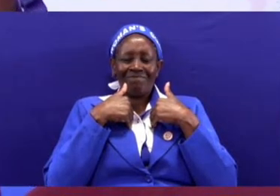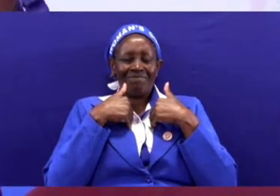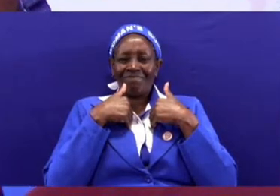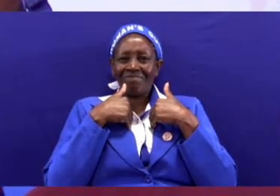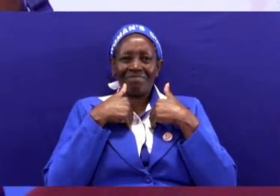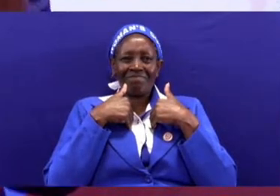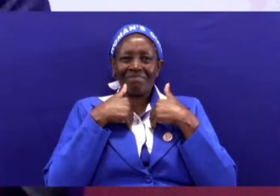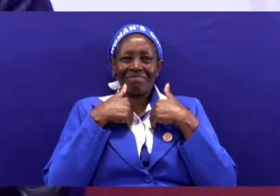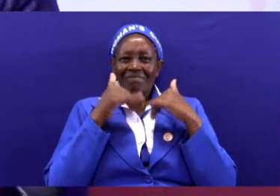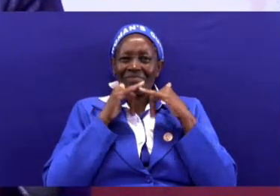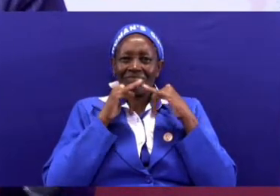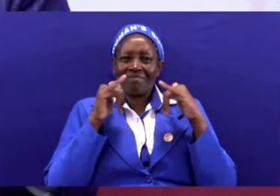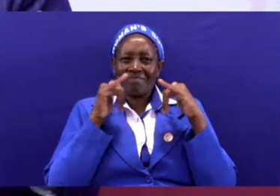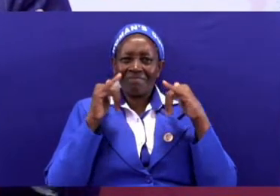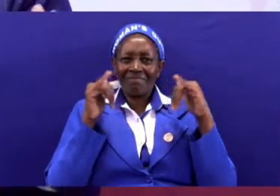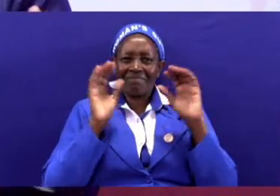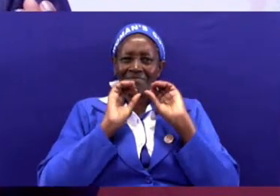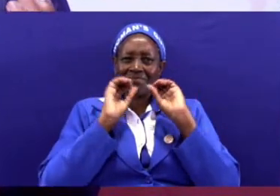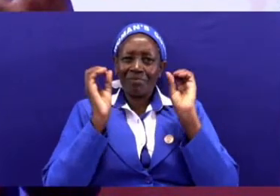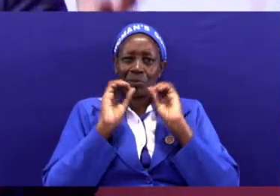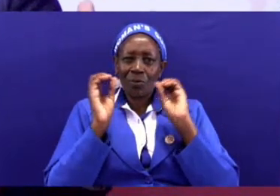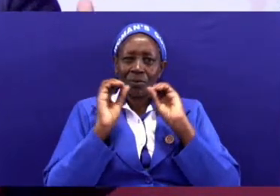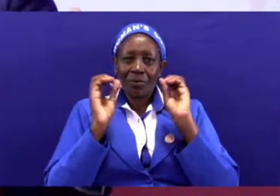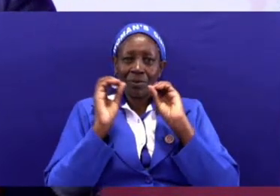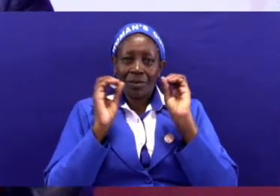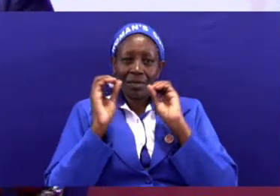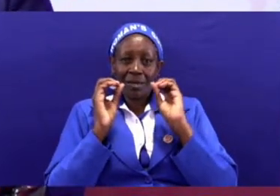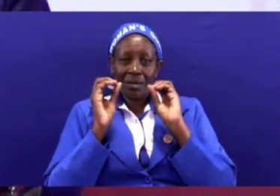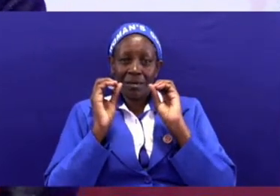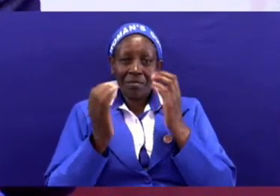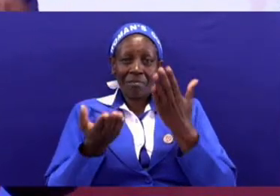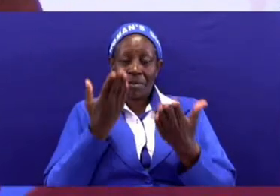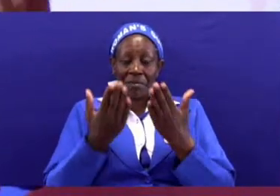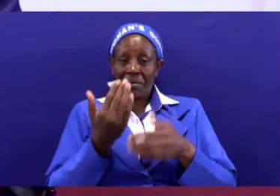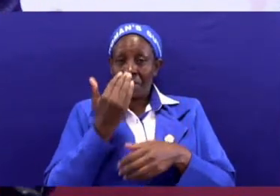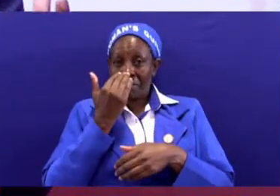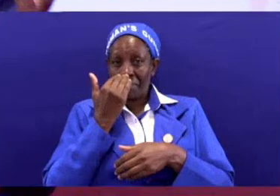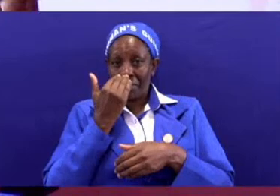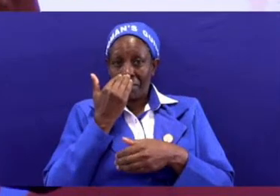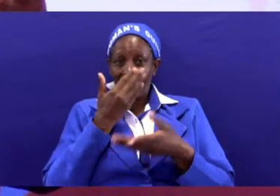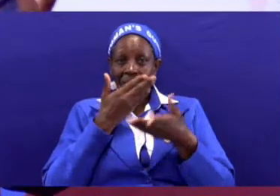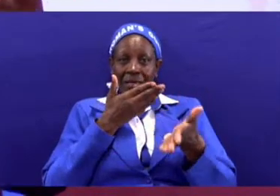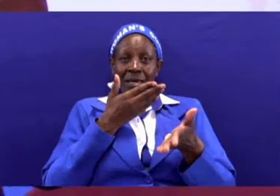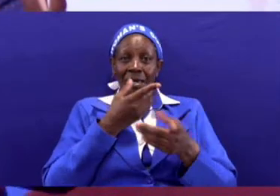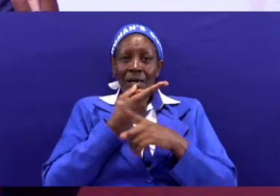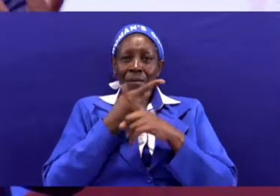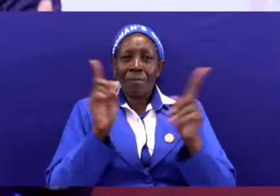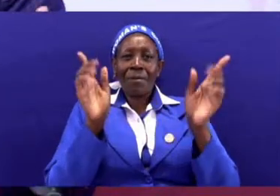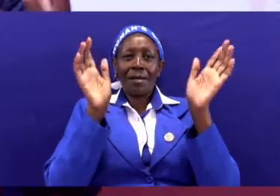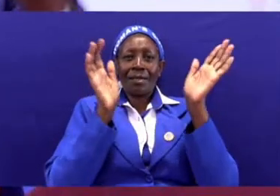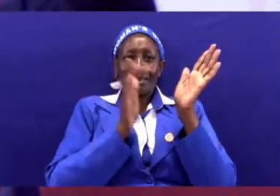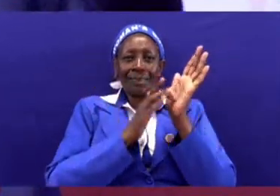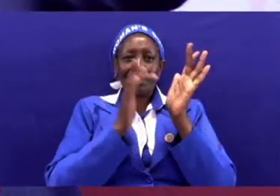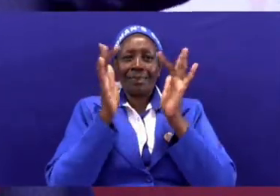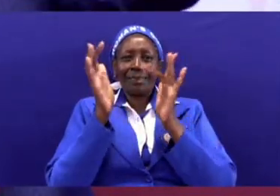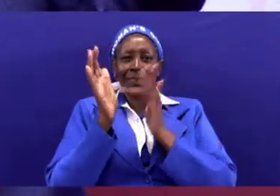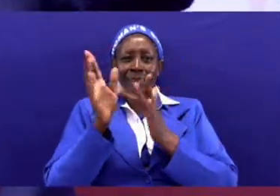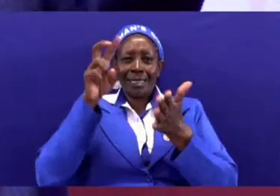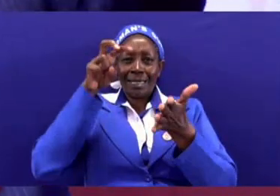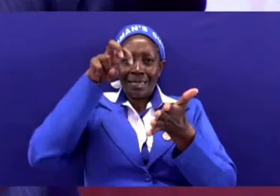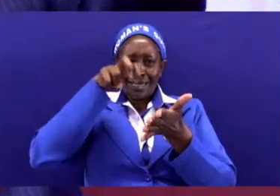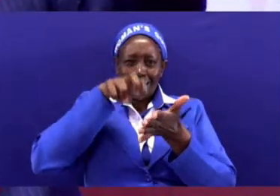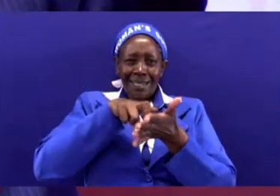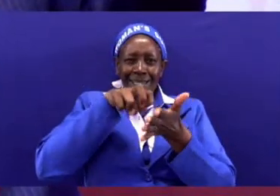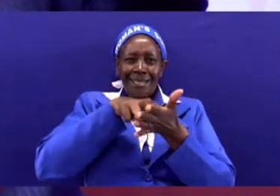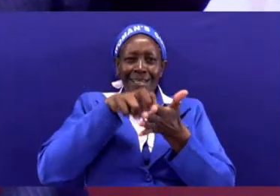probably cracked, maybe smelly, I don't know. But Jesus is still getting down to his knees. The Lord of all